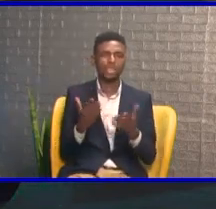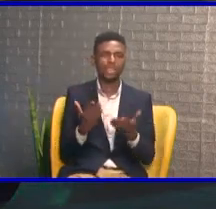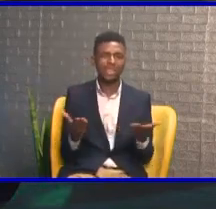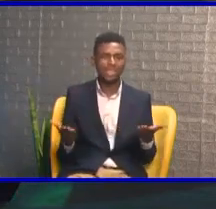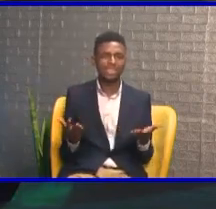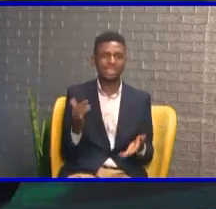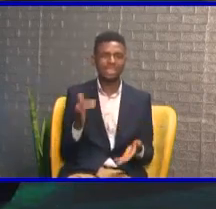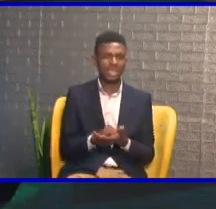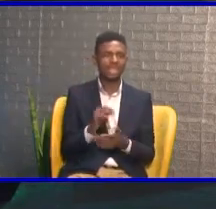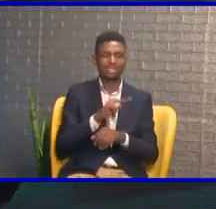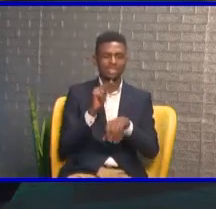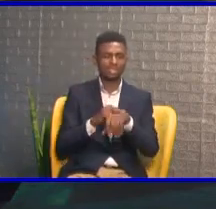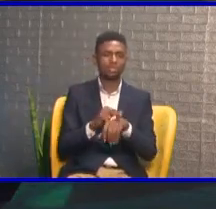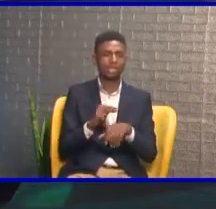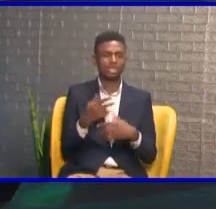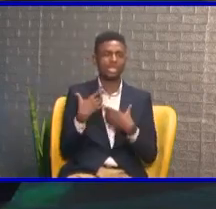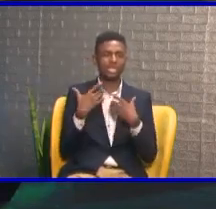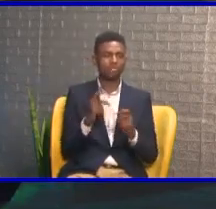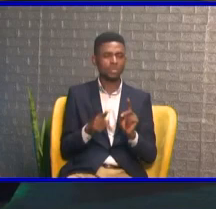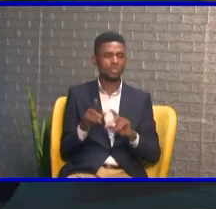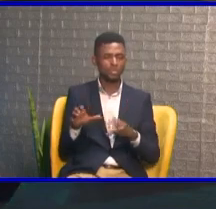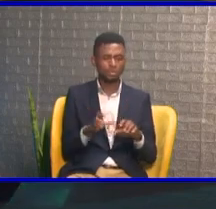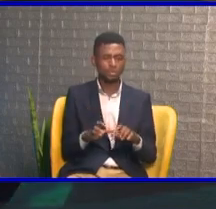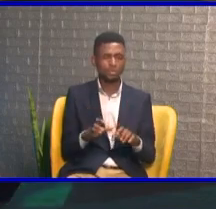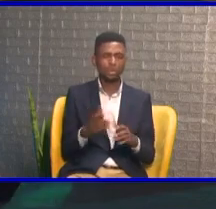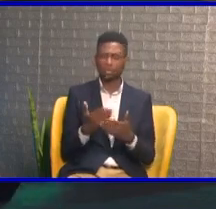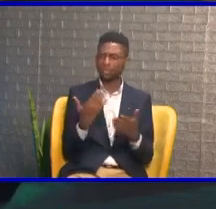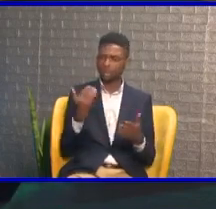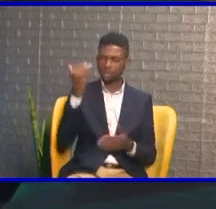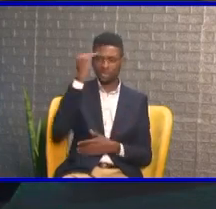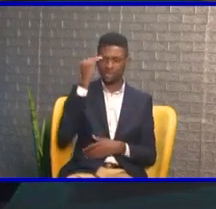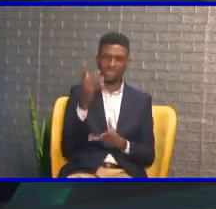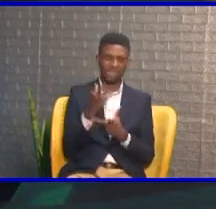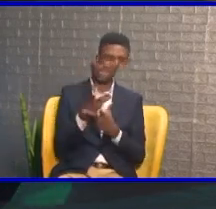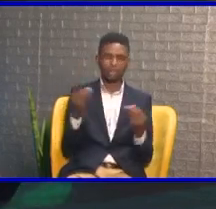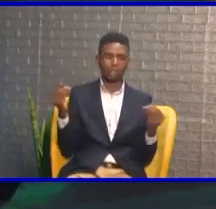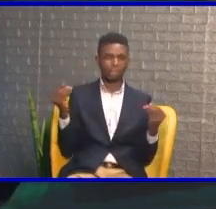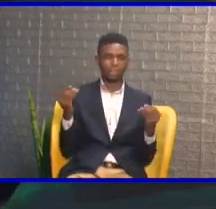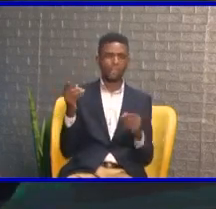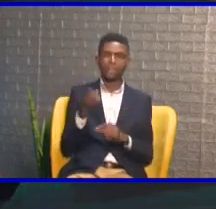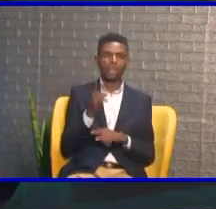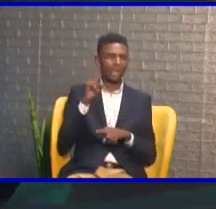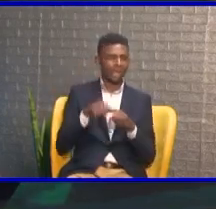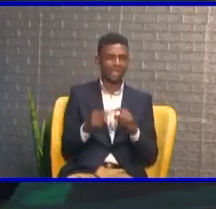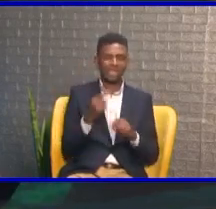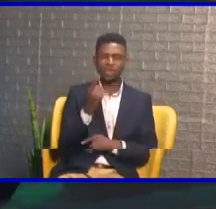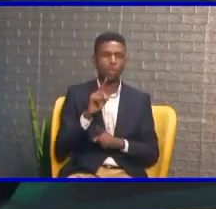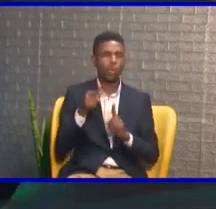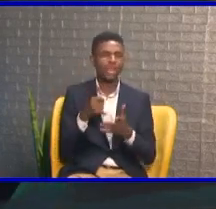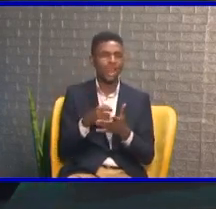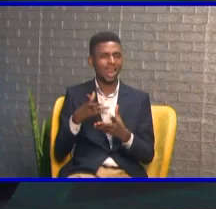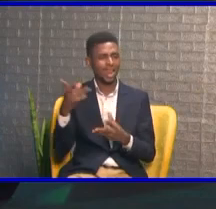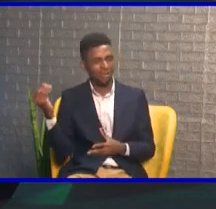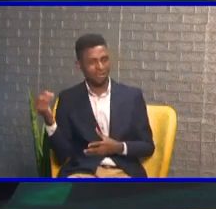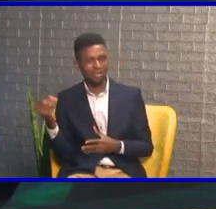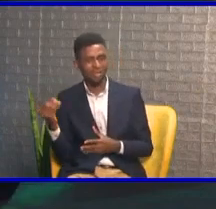gone. It just disappeared. I can't tell you exactly when it left. It just left. Why? Because